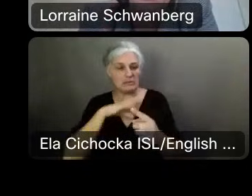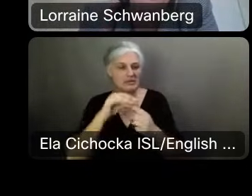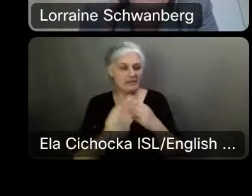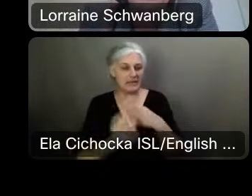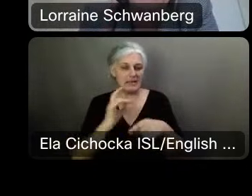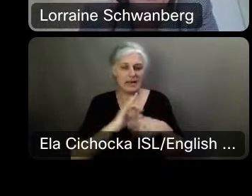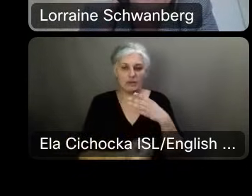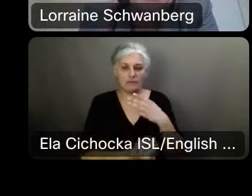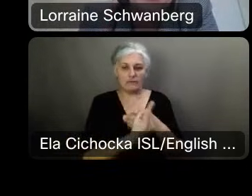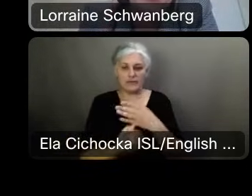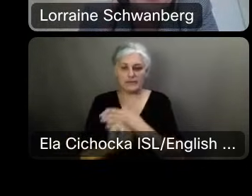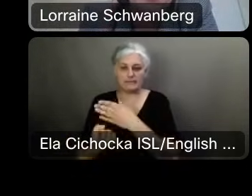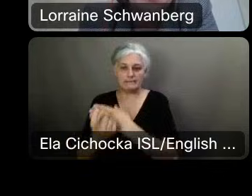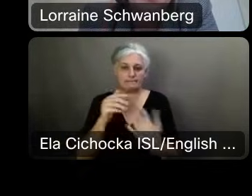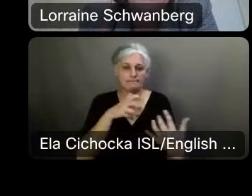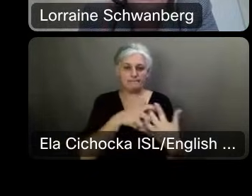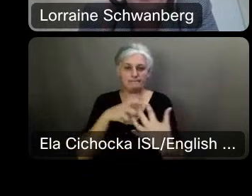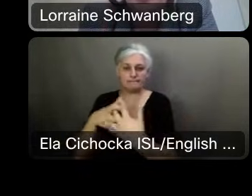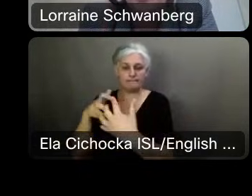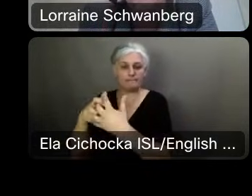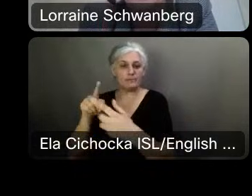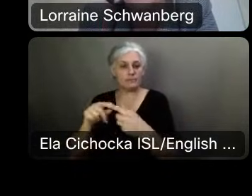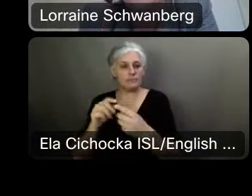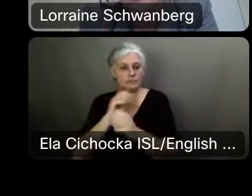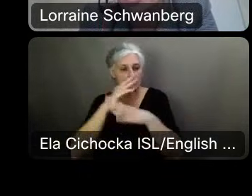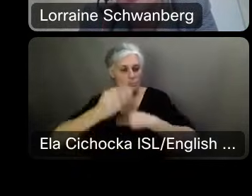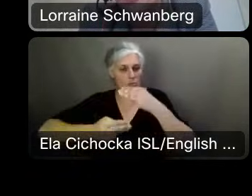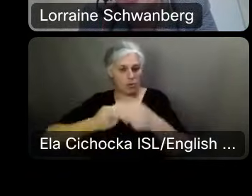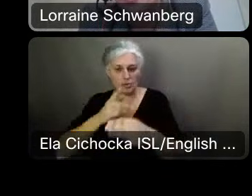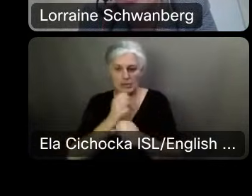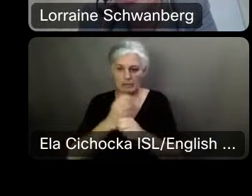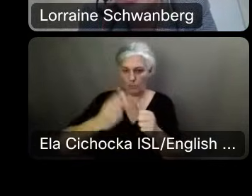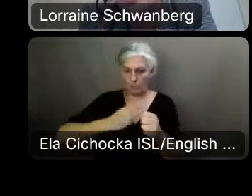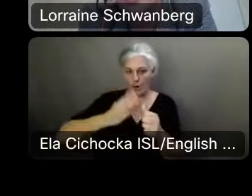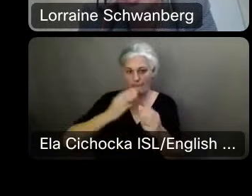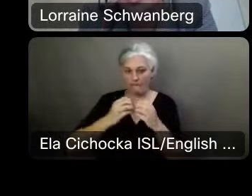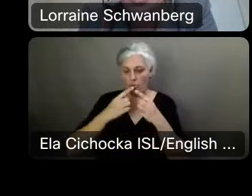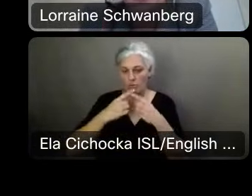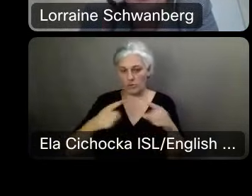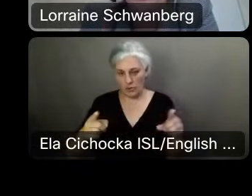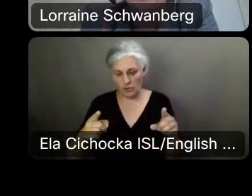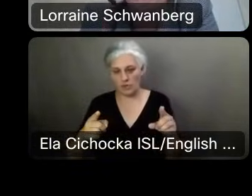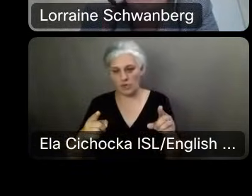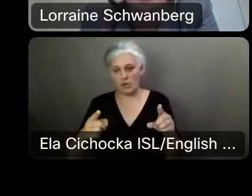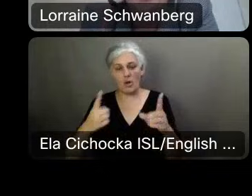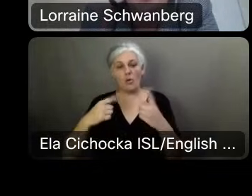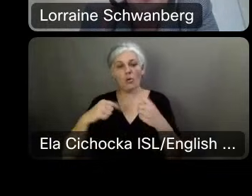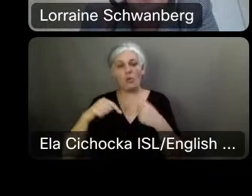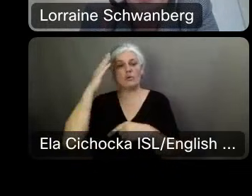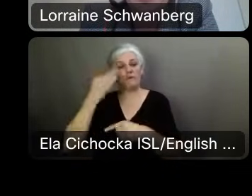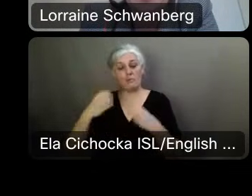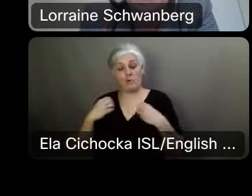which is really a 5-step process. And this very much talks about preparation for open disclosure. And we know from our